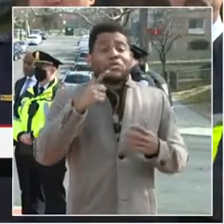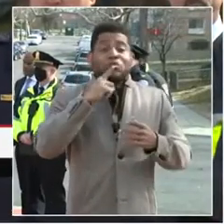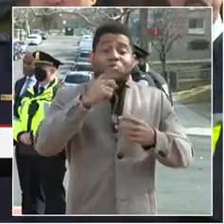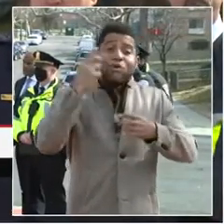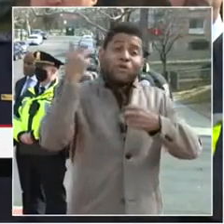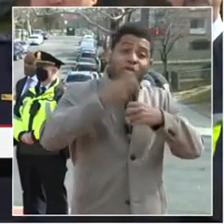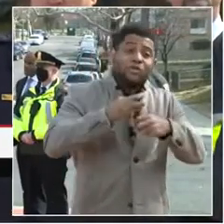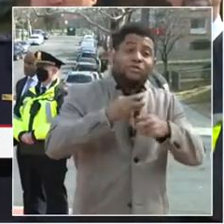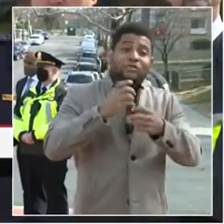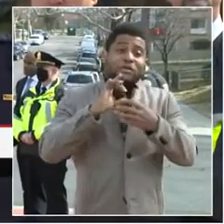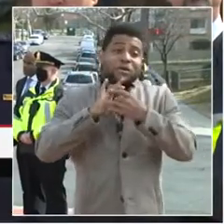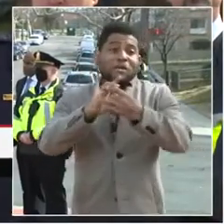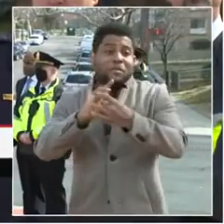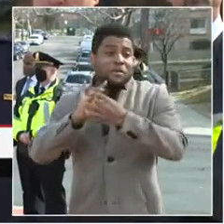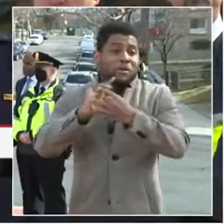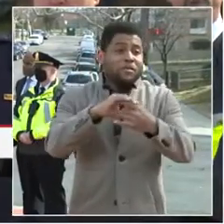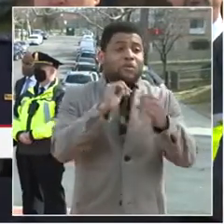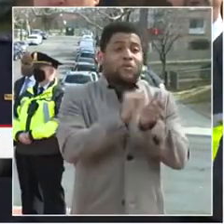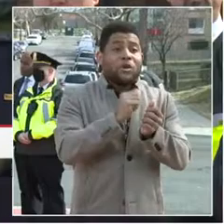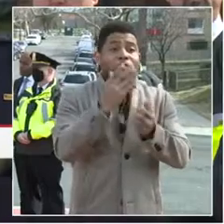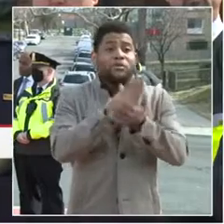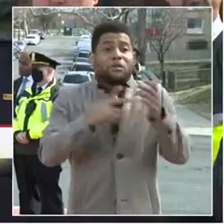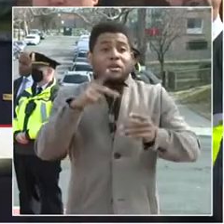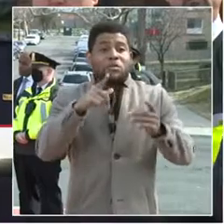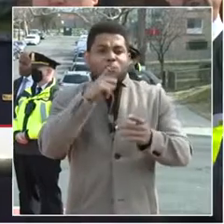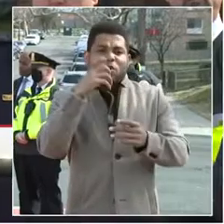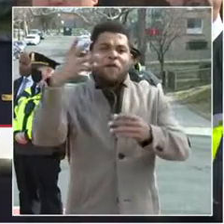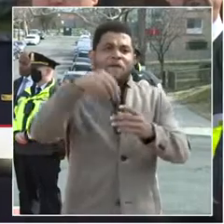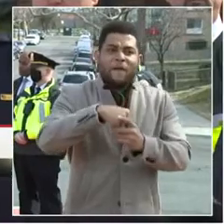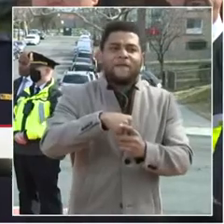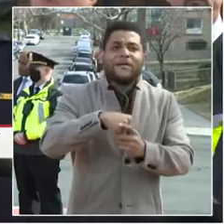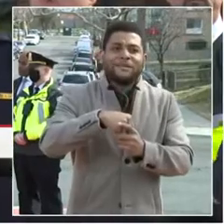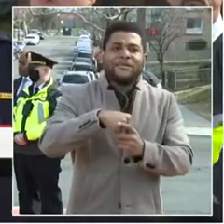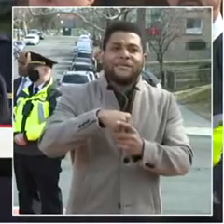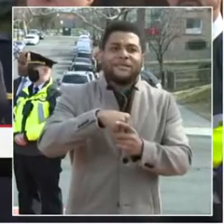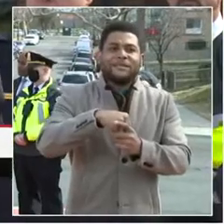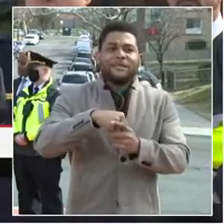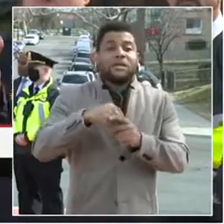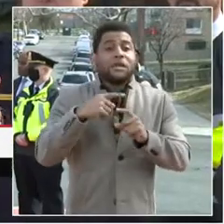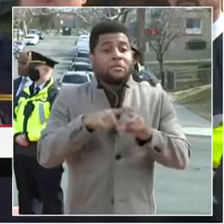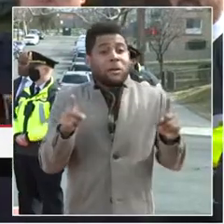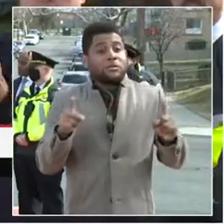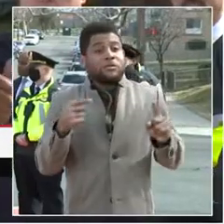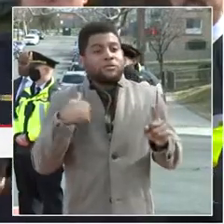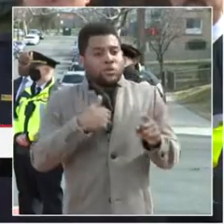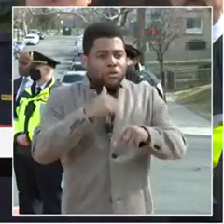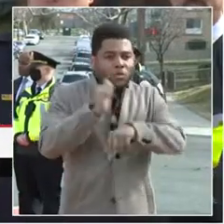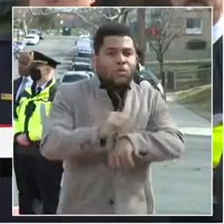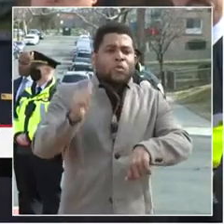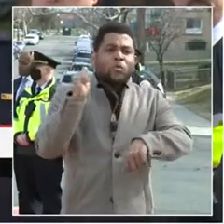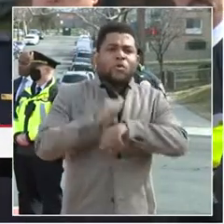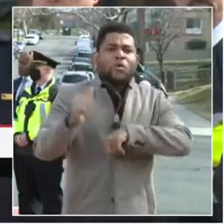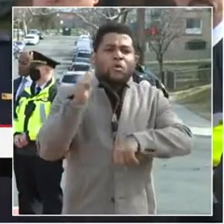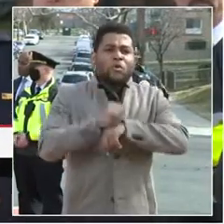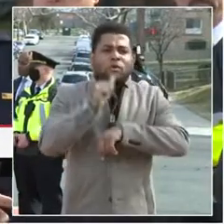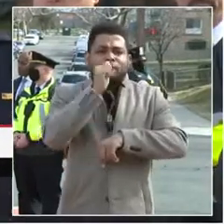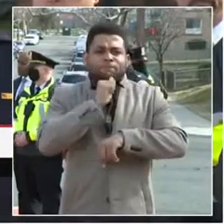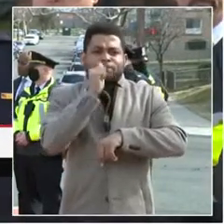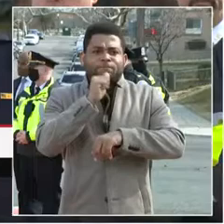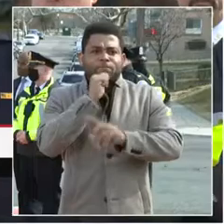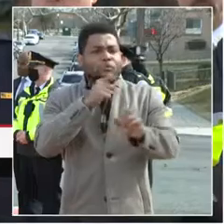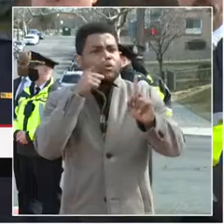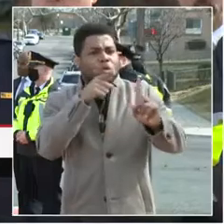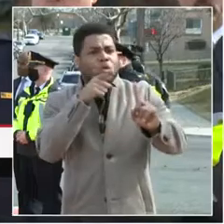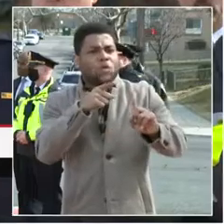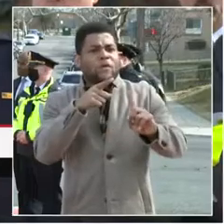of those who were involved. But the U.S. Attorney's Office has been diligent and working through the process to really kind of